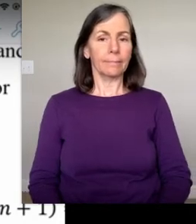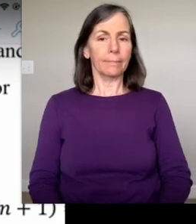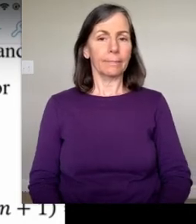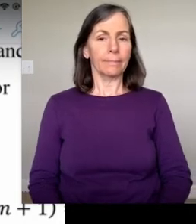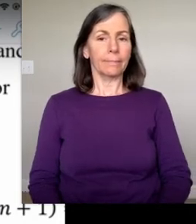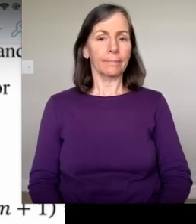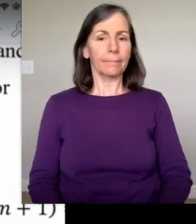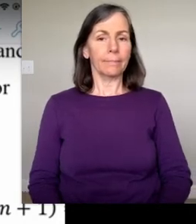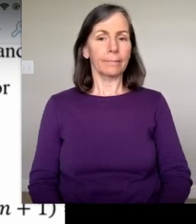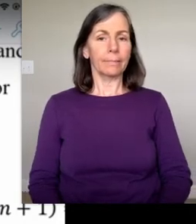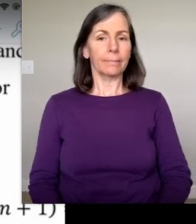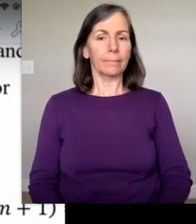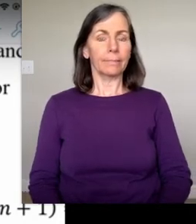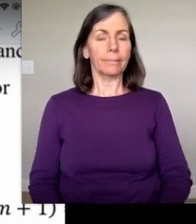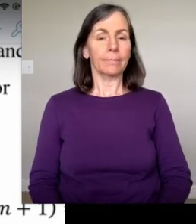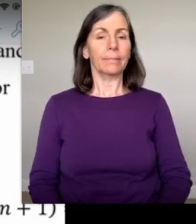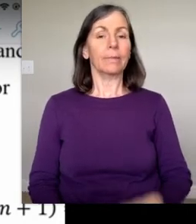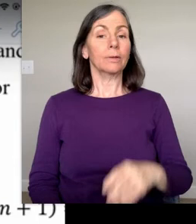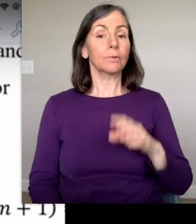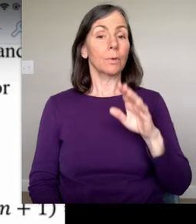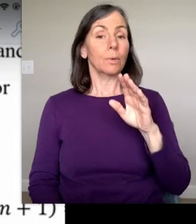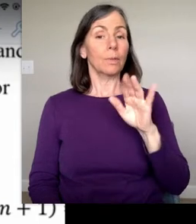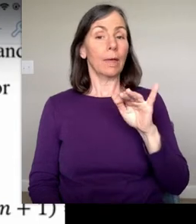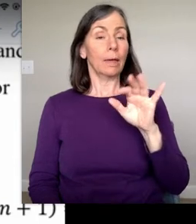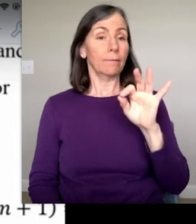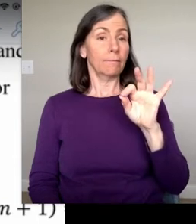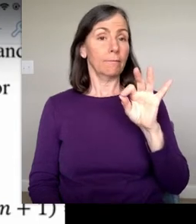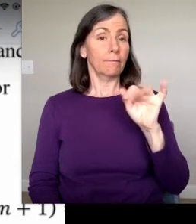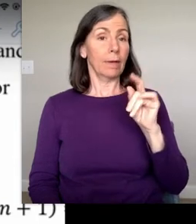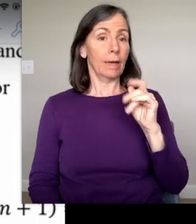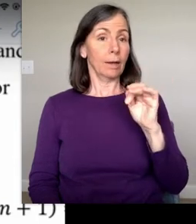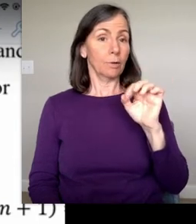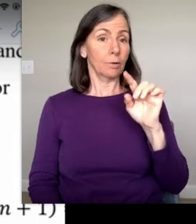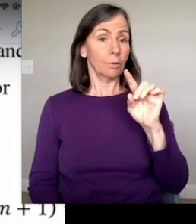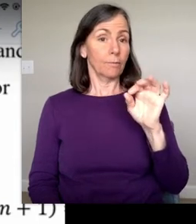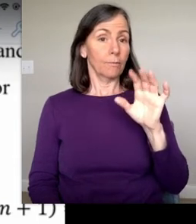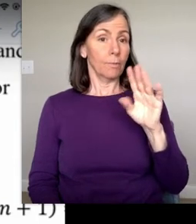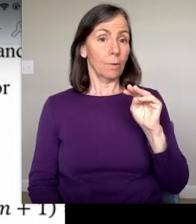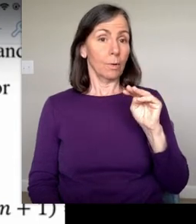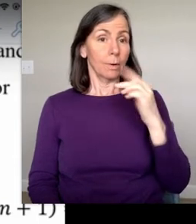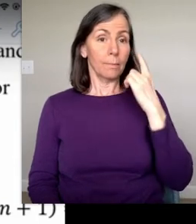So our factored form for our equation is